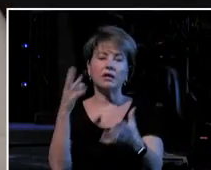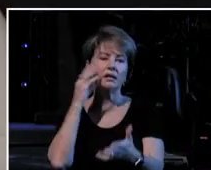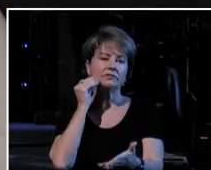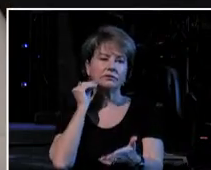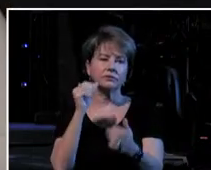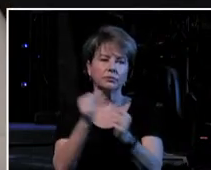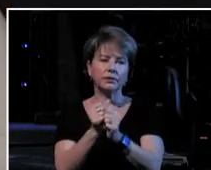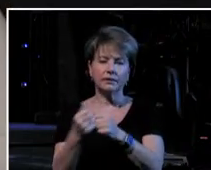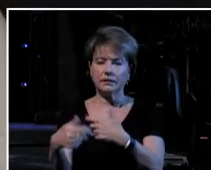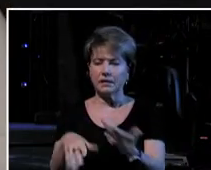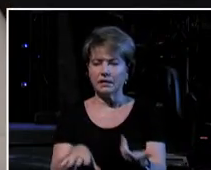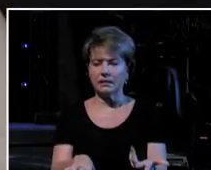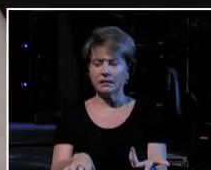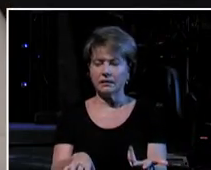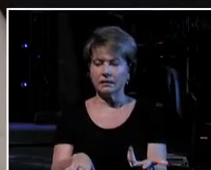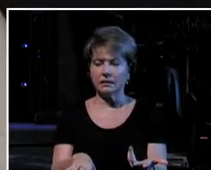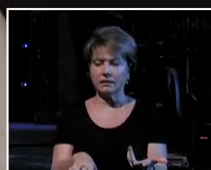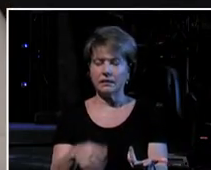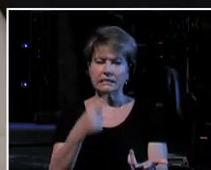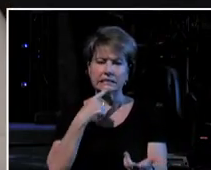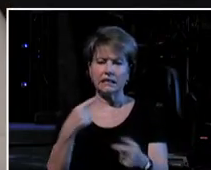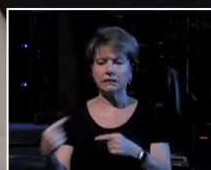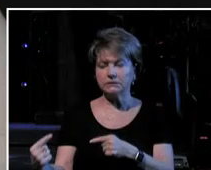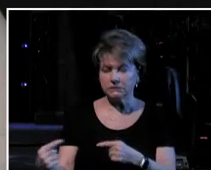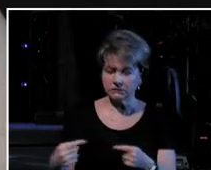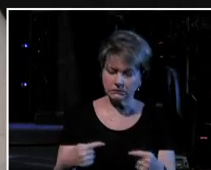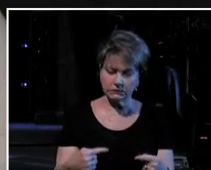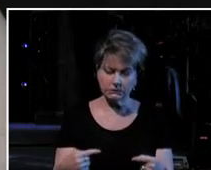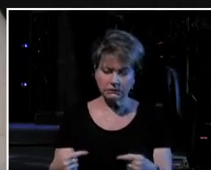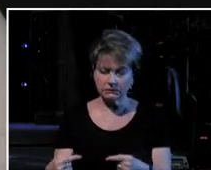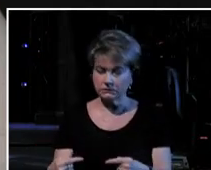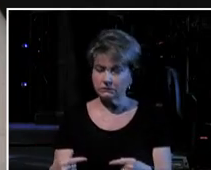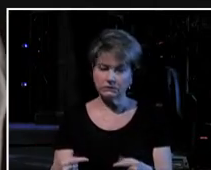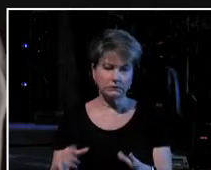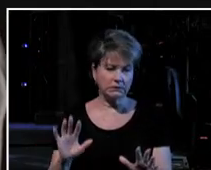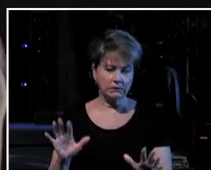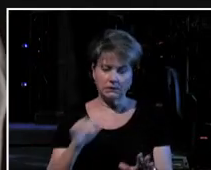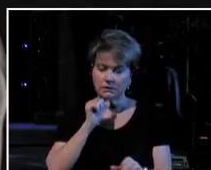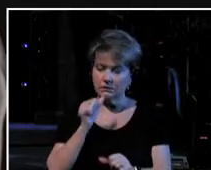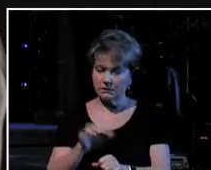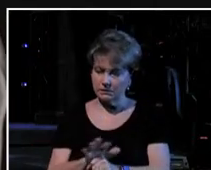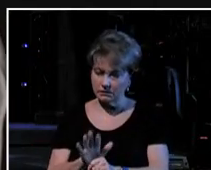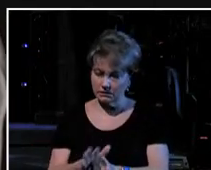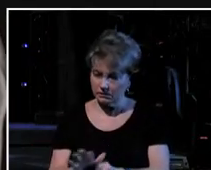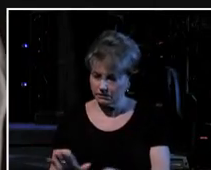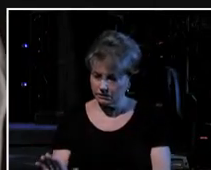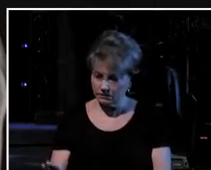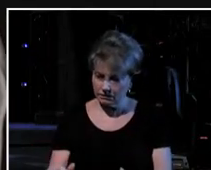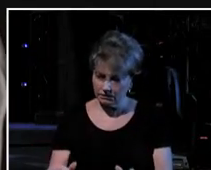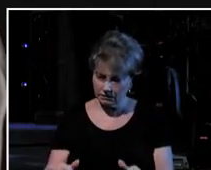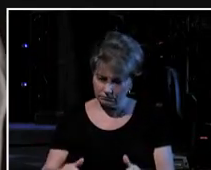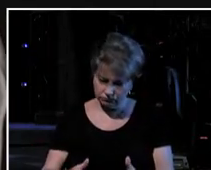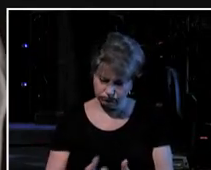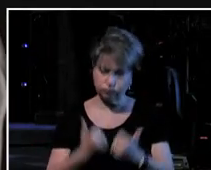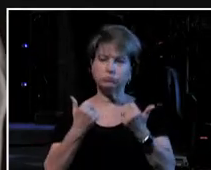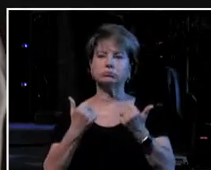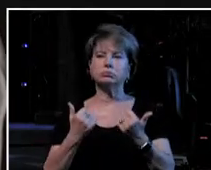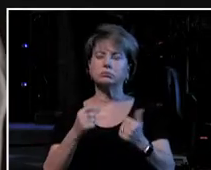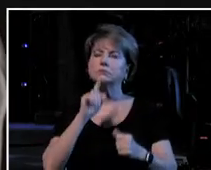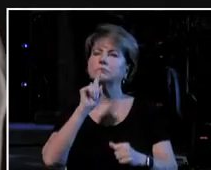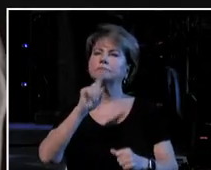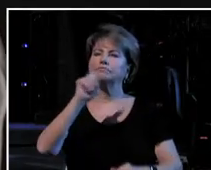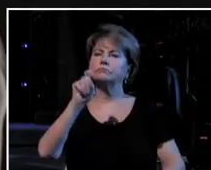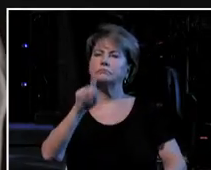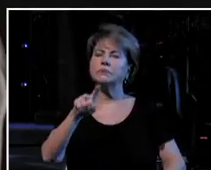people. To say that I struggled was an understatement. I started confronting some very real questions